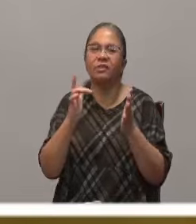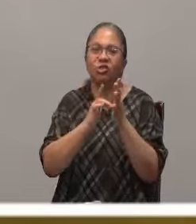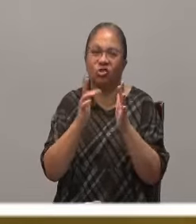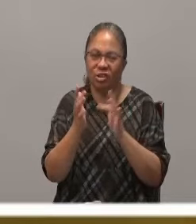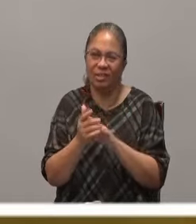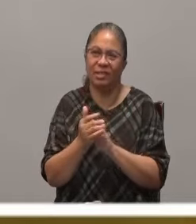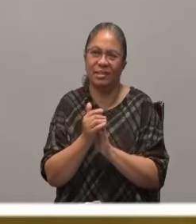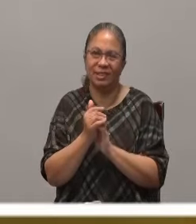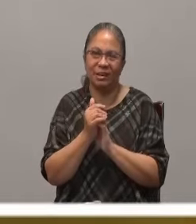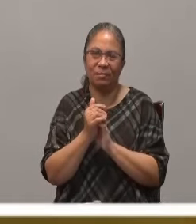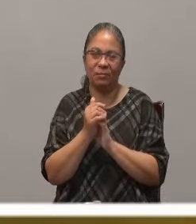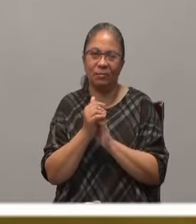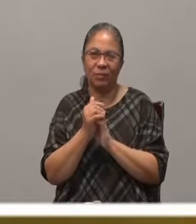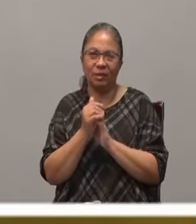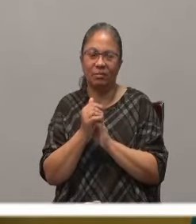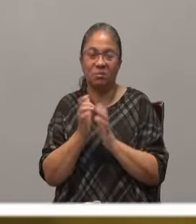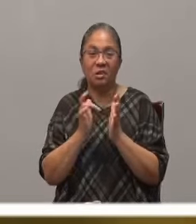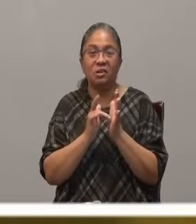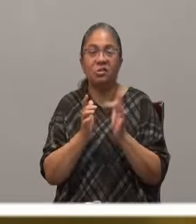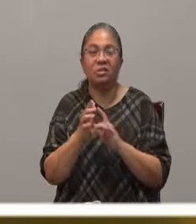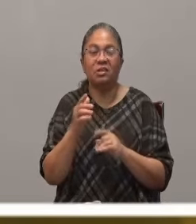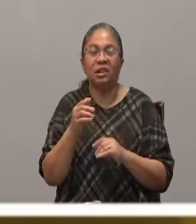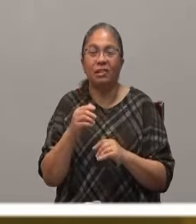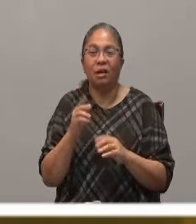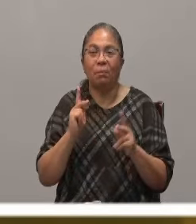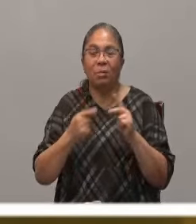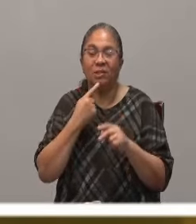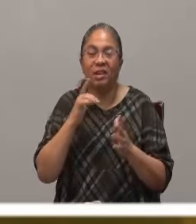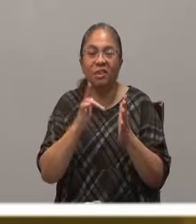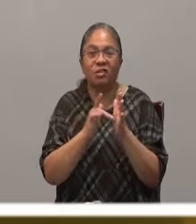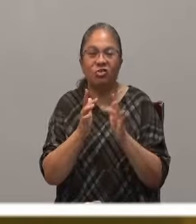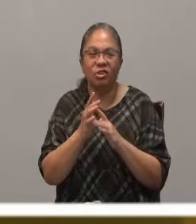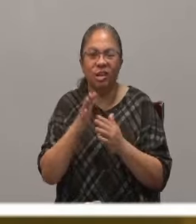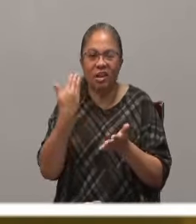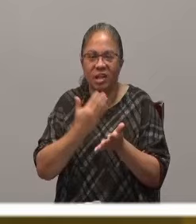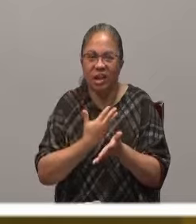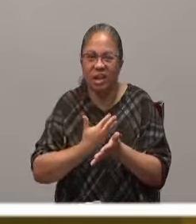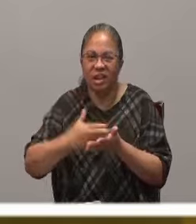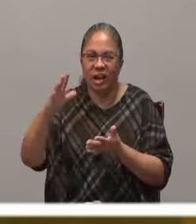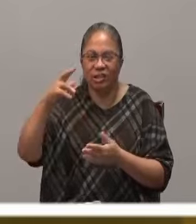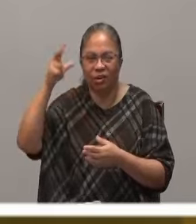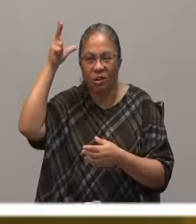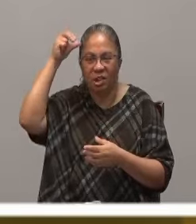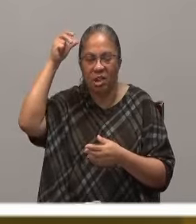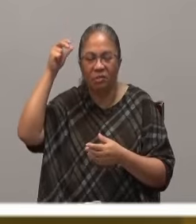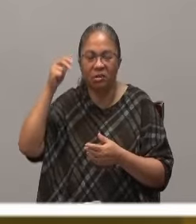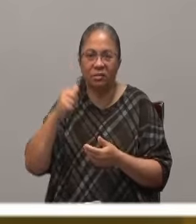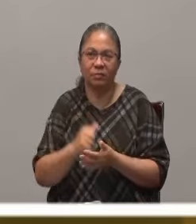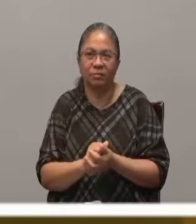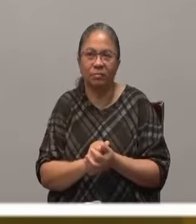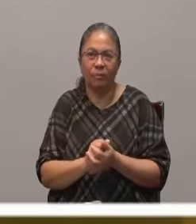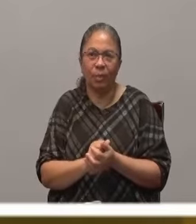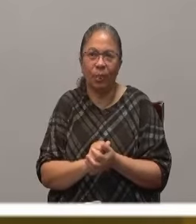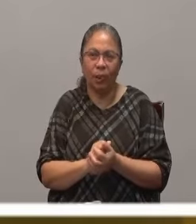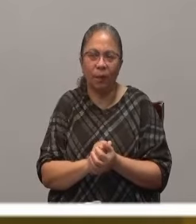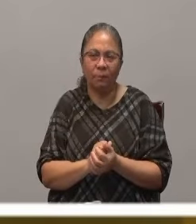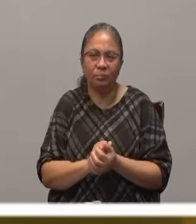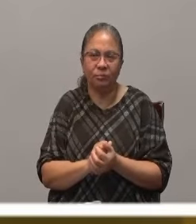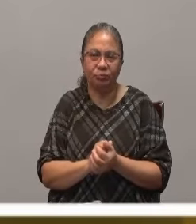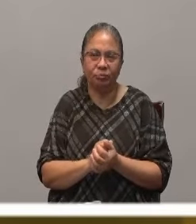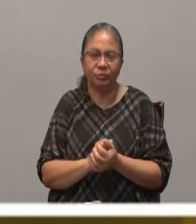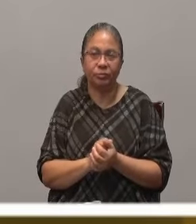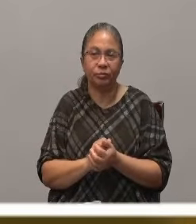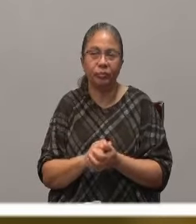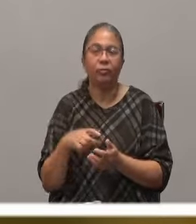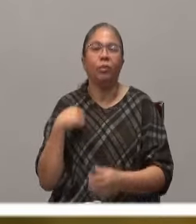it's through the prince of devils that he casts out devils. Exactly what they did. And so we have to